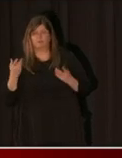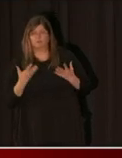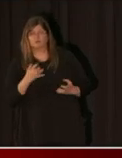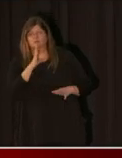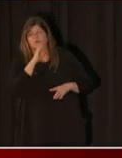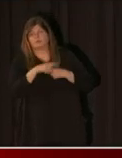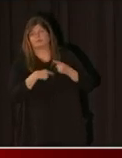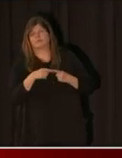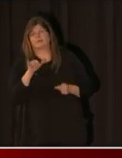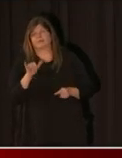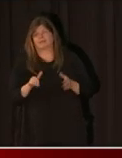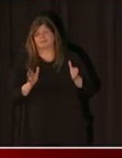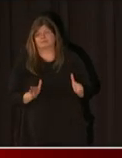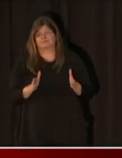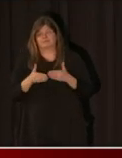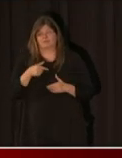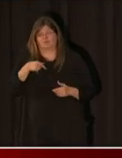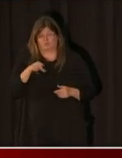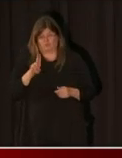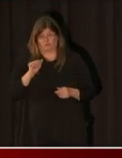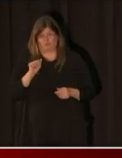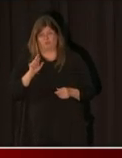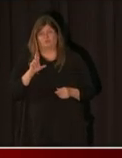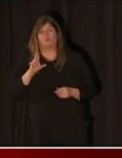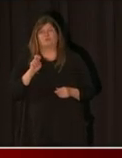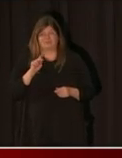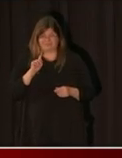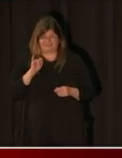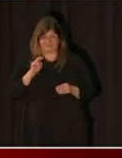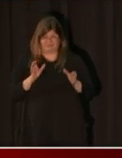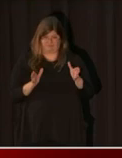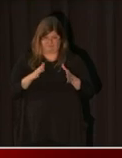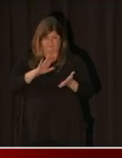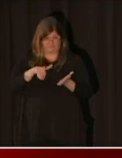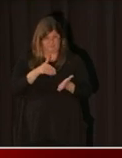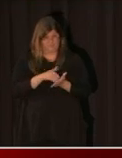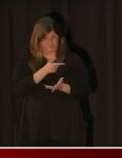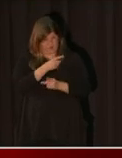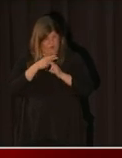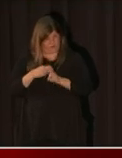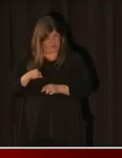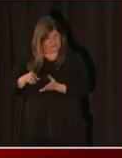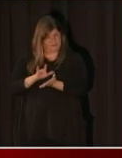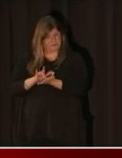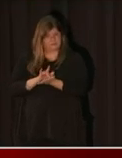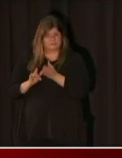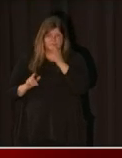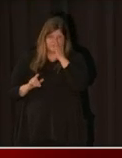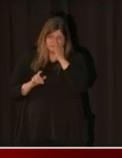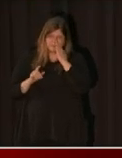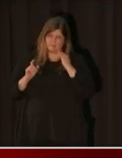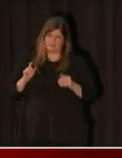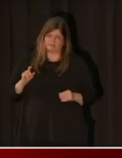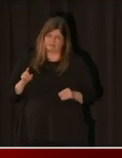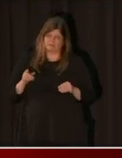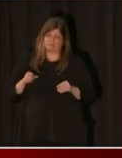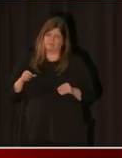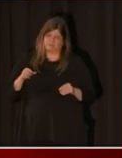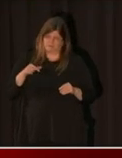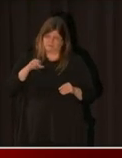consider these quarantine centers medical facilities? I'm sorry, quarantine center? I'm not clear.